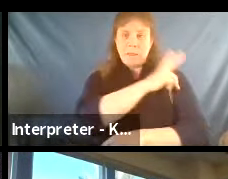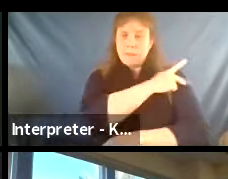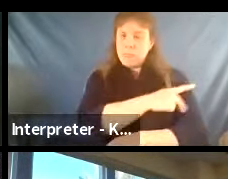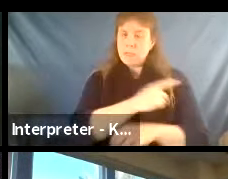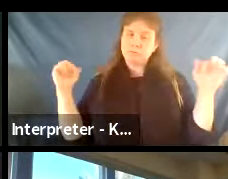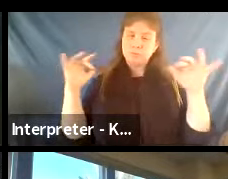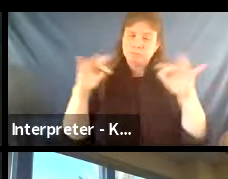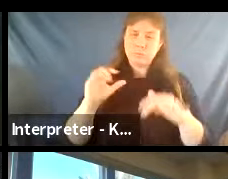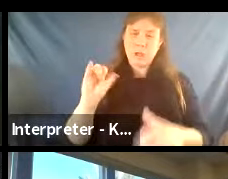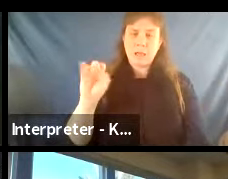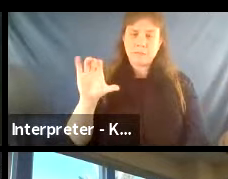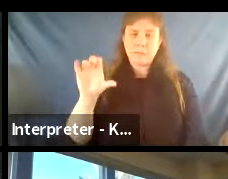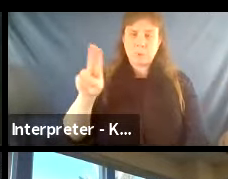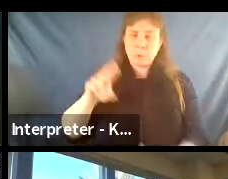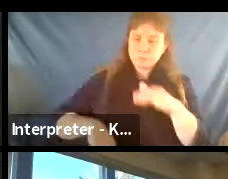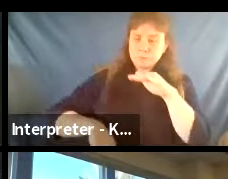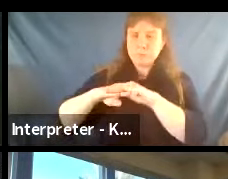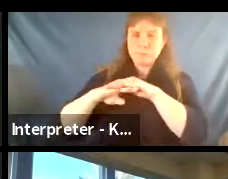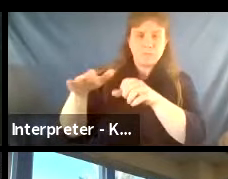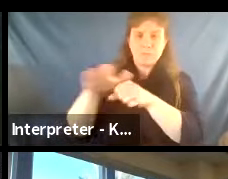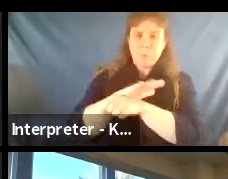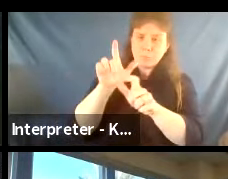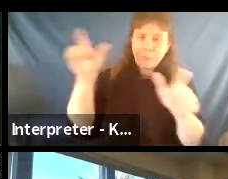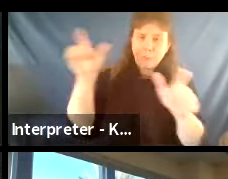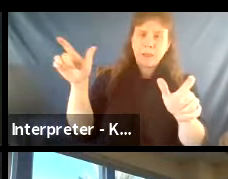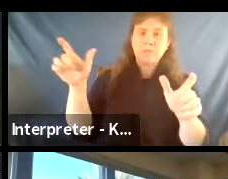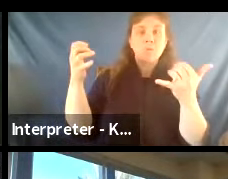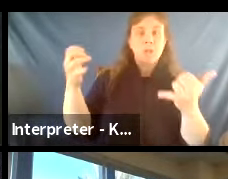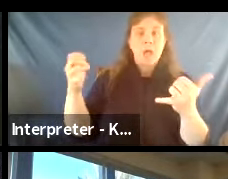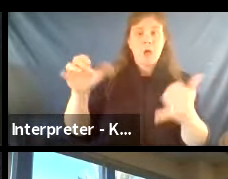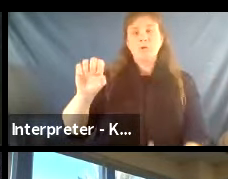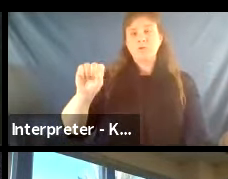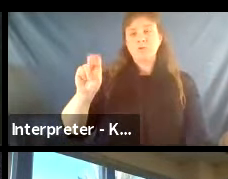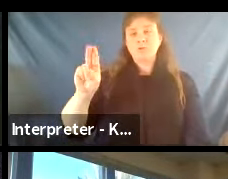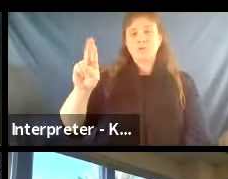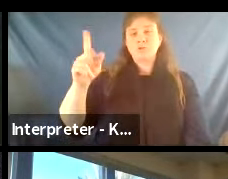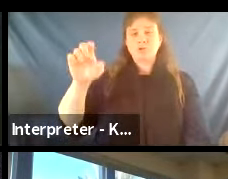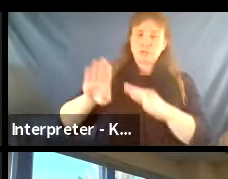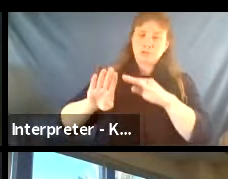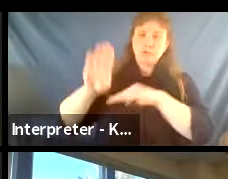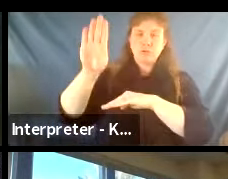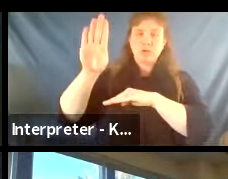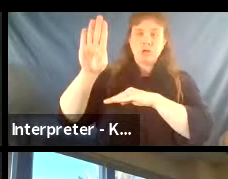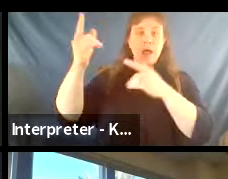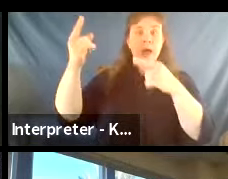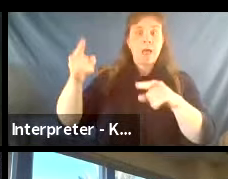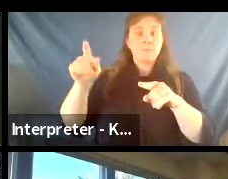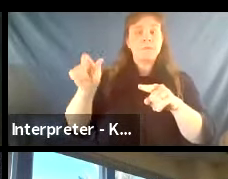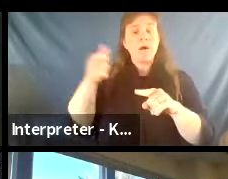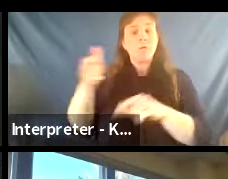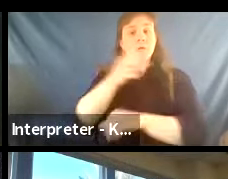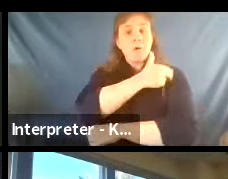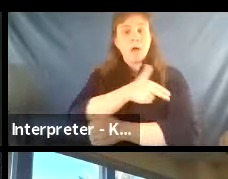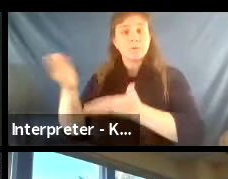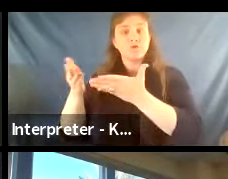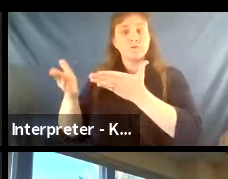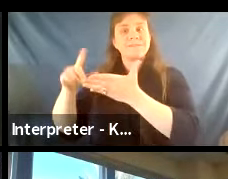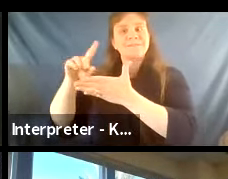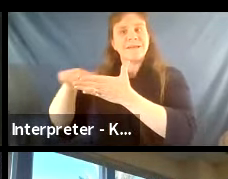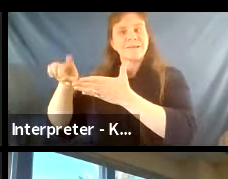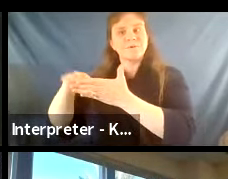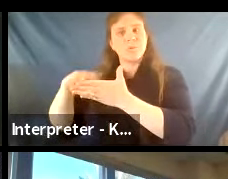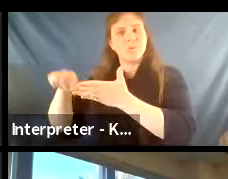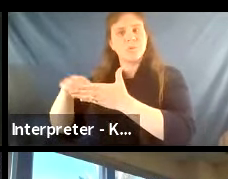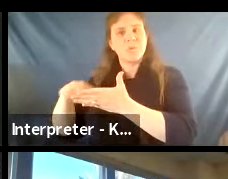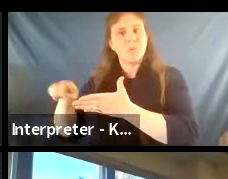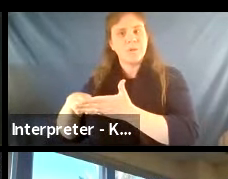capacities is so large that you go into surge, you end up canceling a lot of other hospital services. So it has